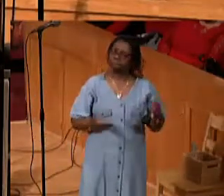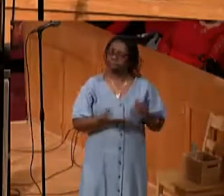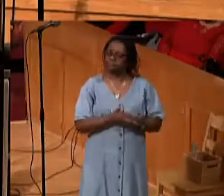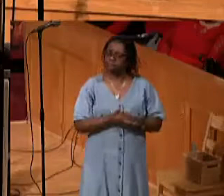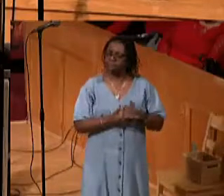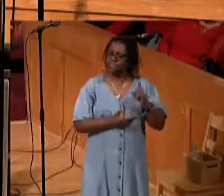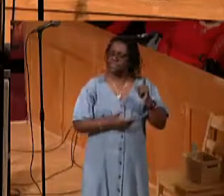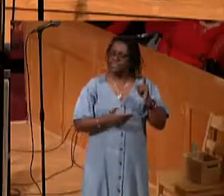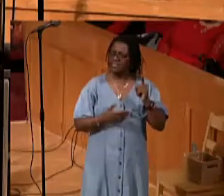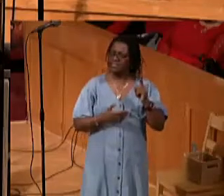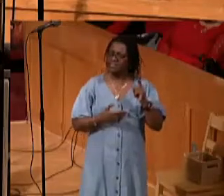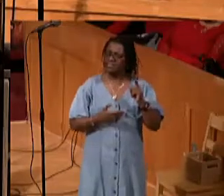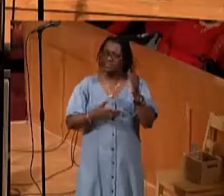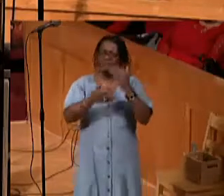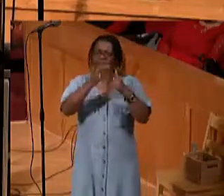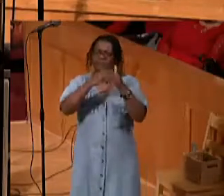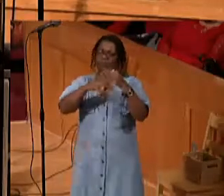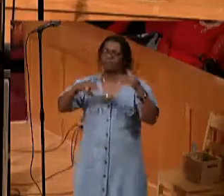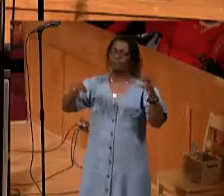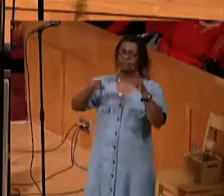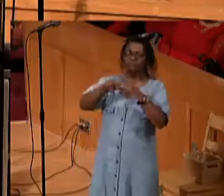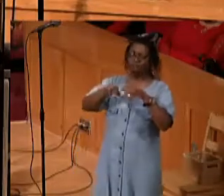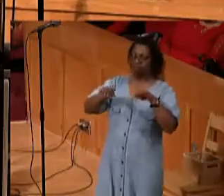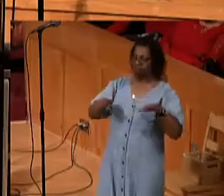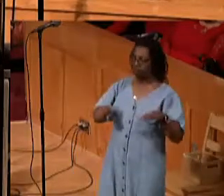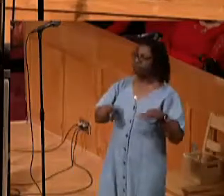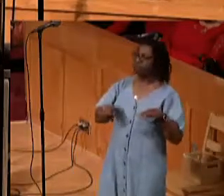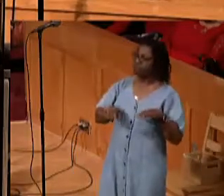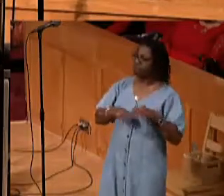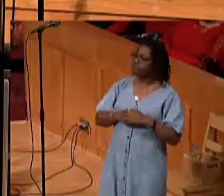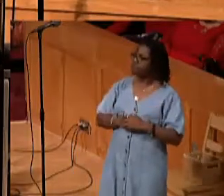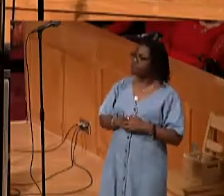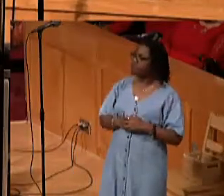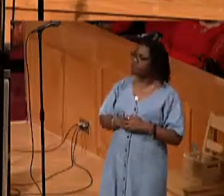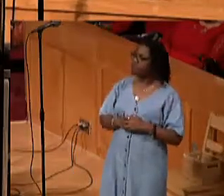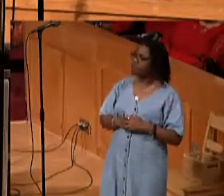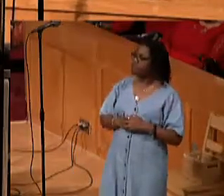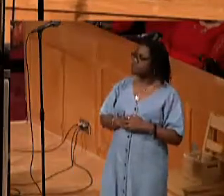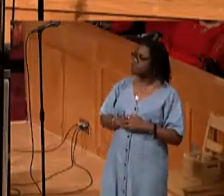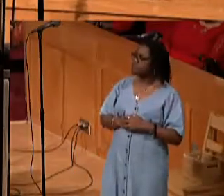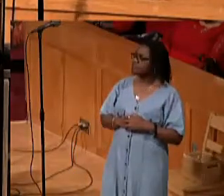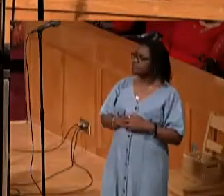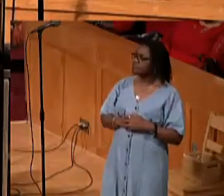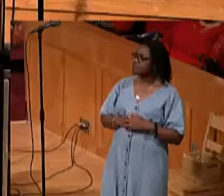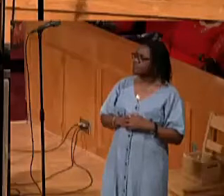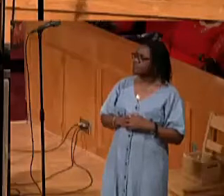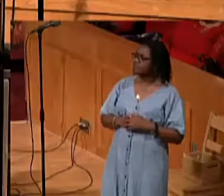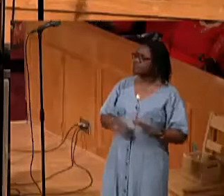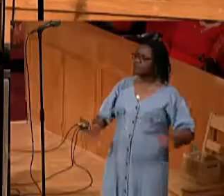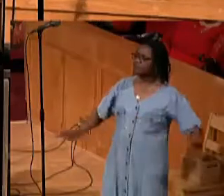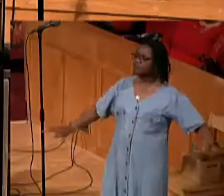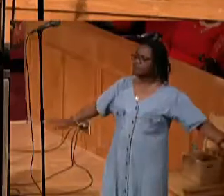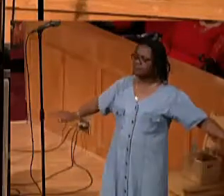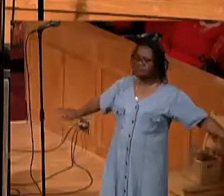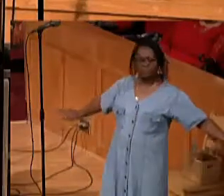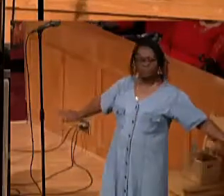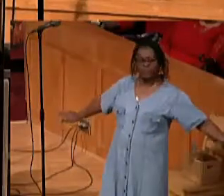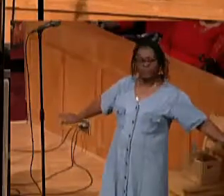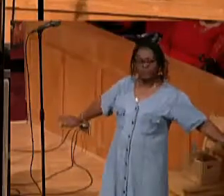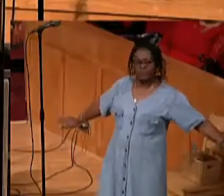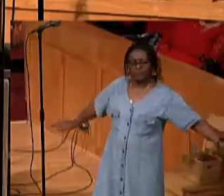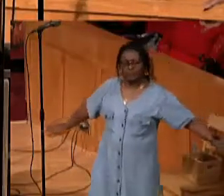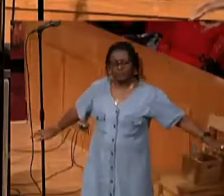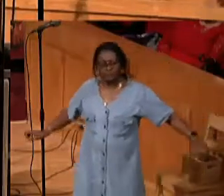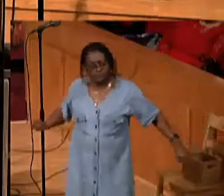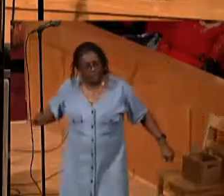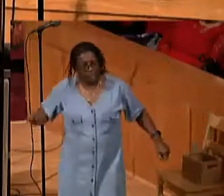heaven? Sitting at the right hand of God even now. You know what he does with his arms? Holding God back. Because when you mess up,